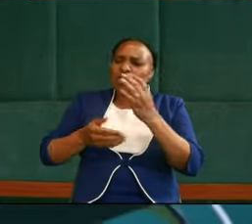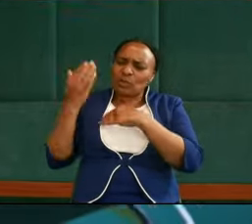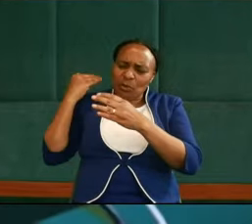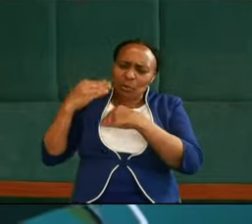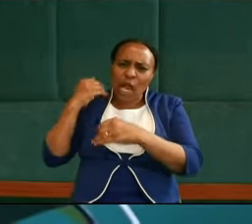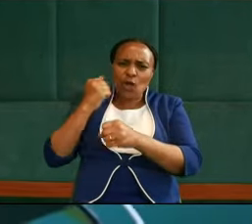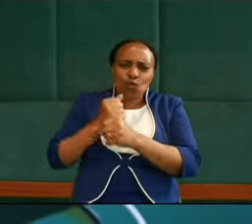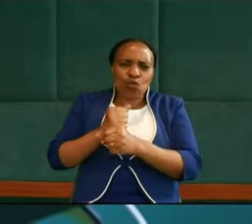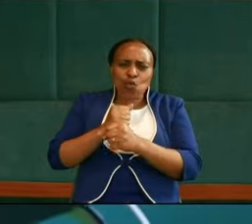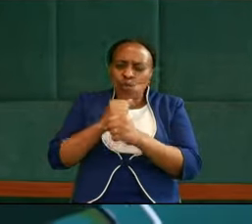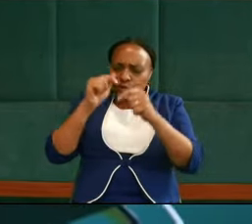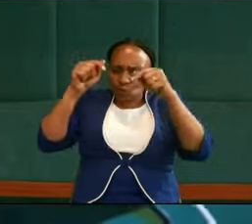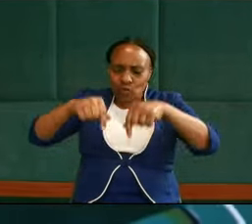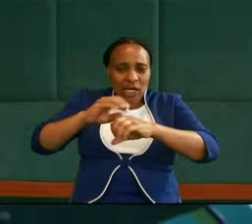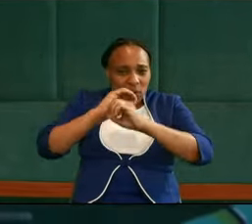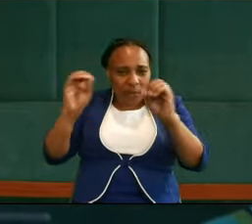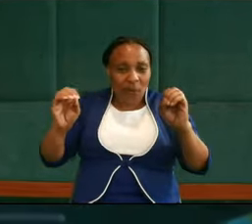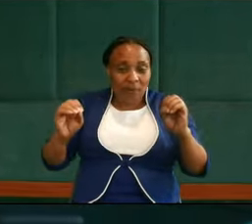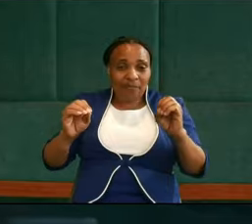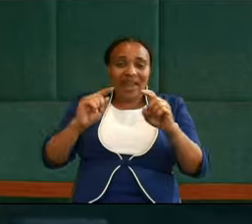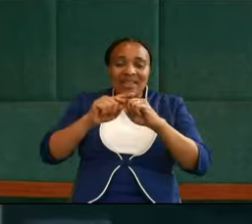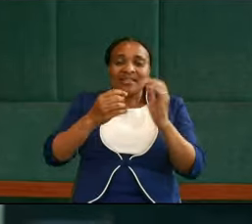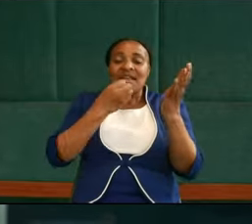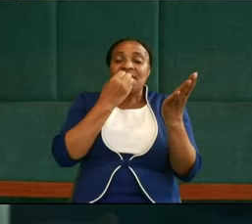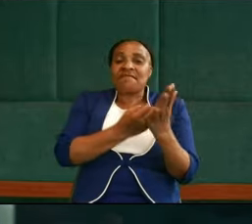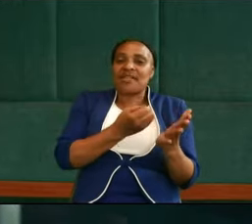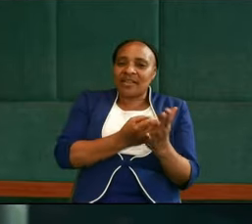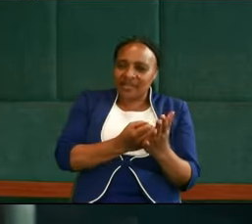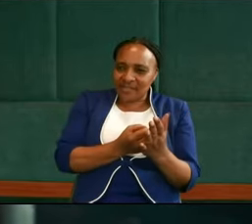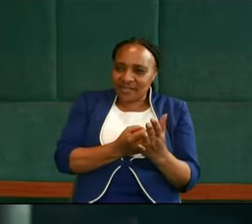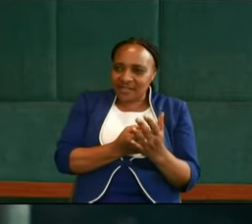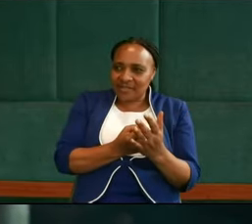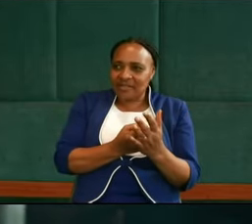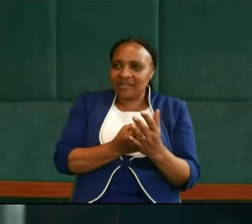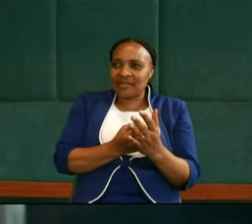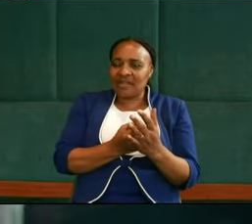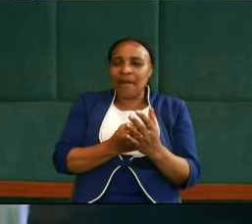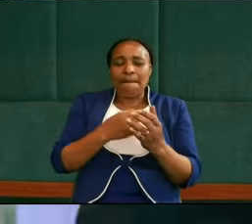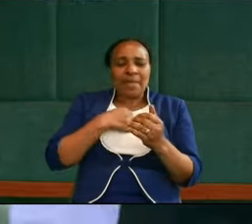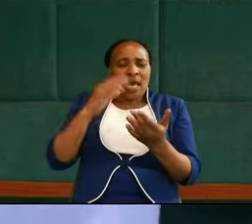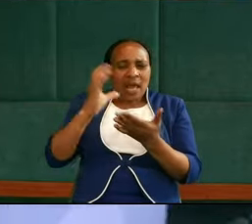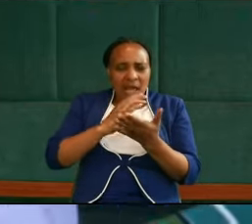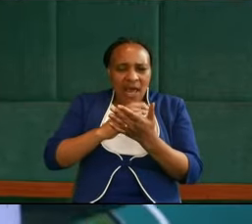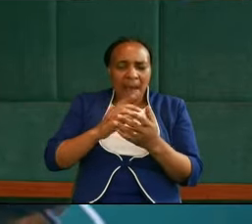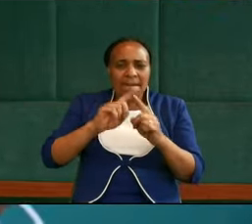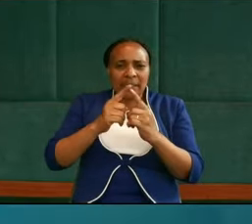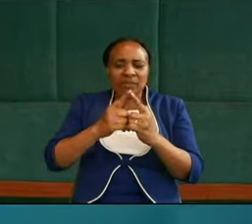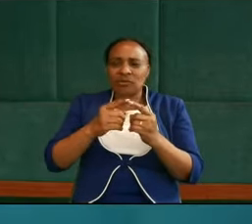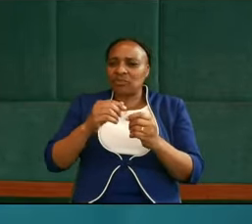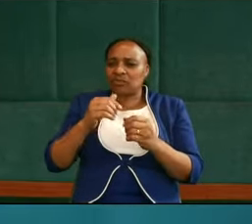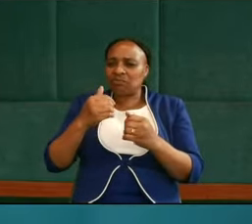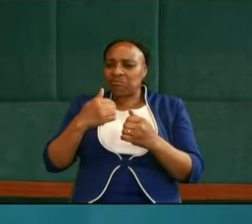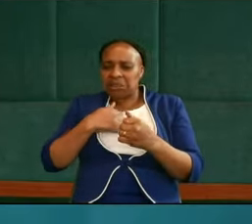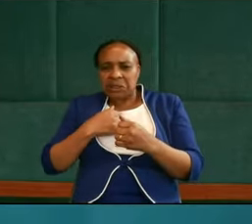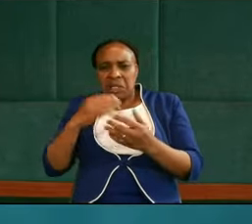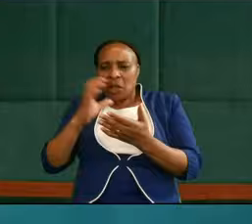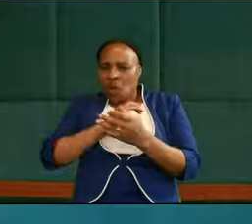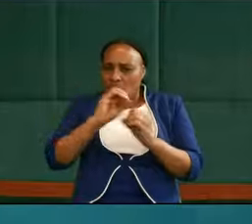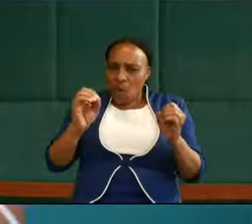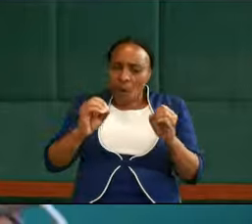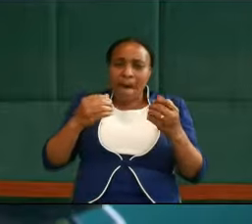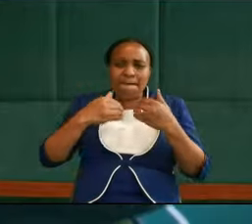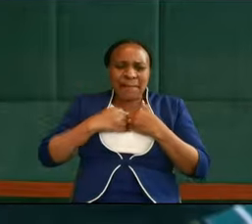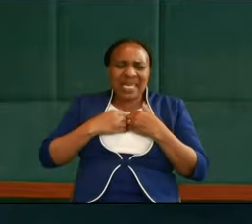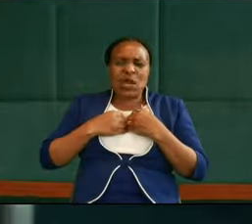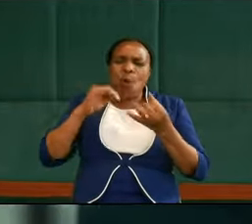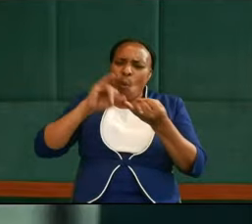do them no more. Here is my evidence. I was once a drunk, I drink no more. I was once a womanizer, I womanize no more.